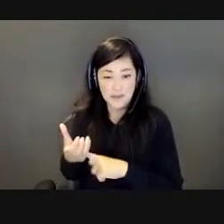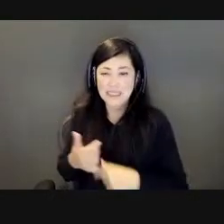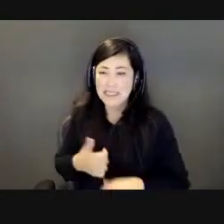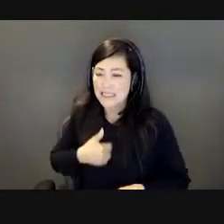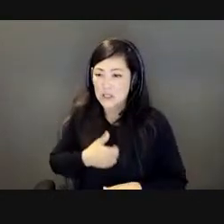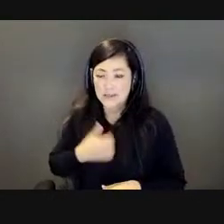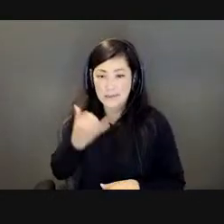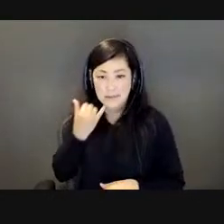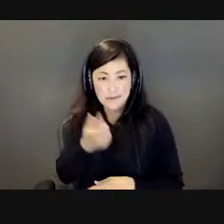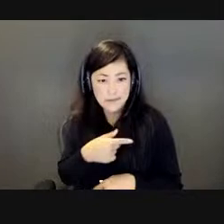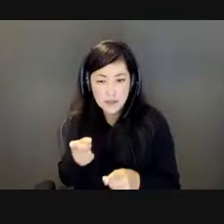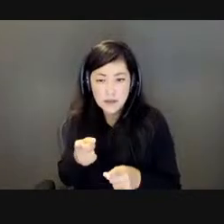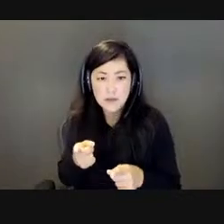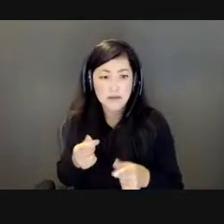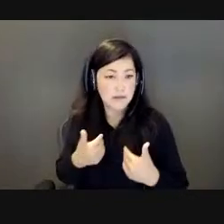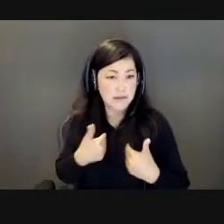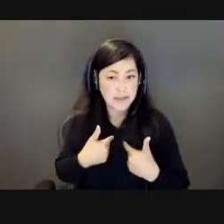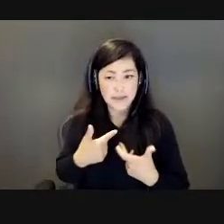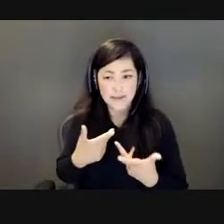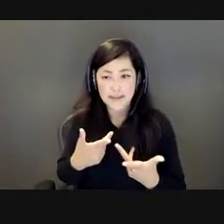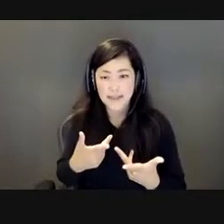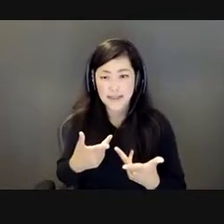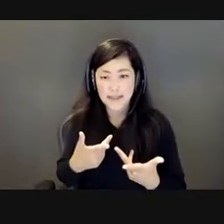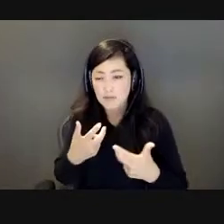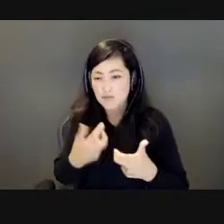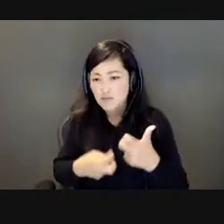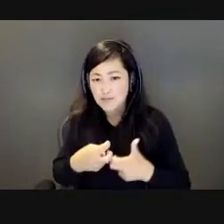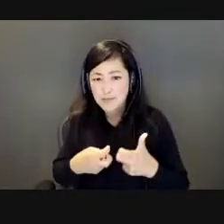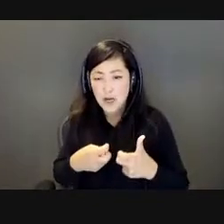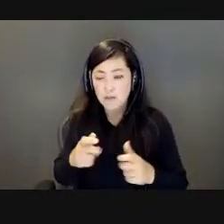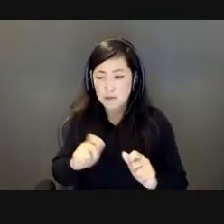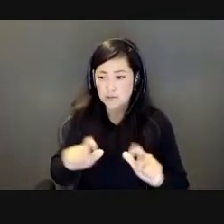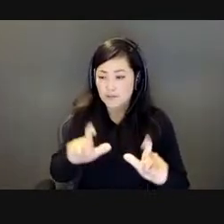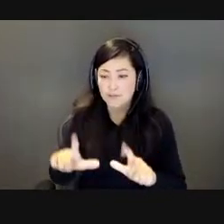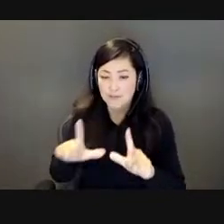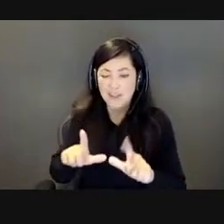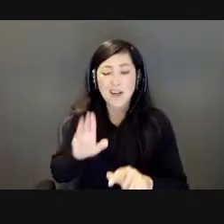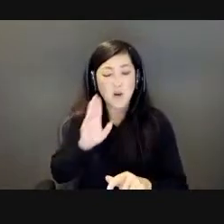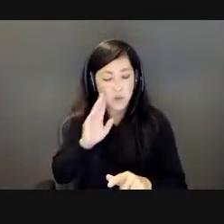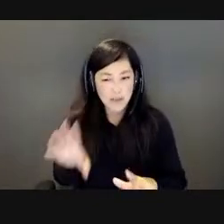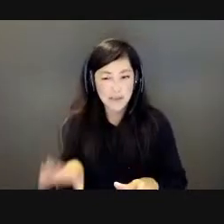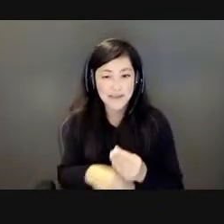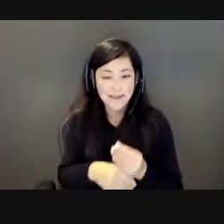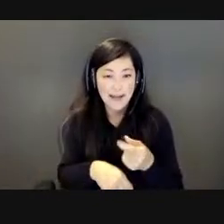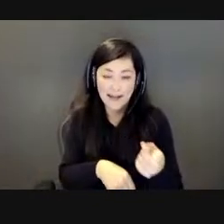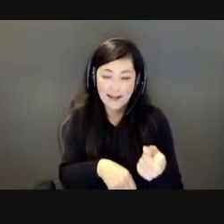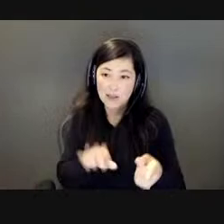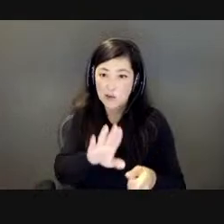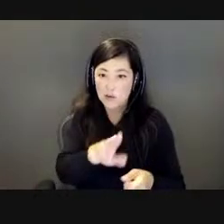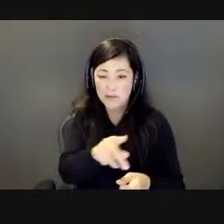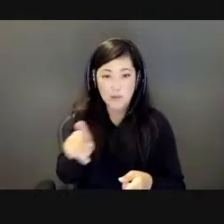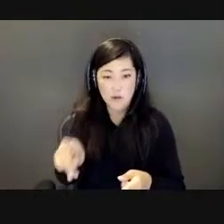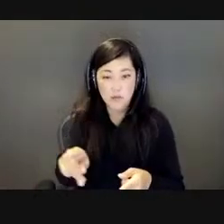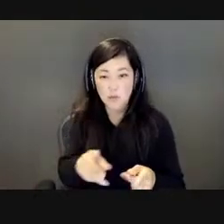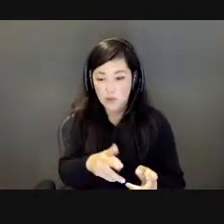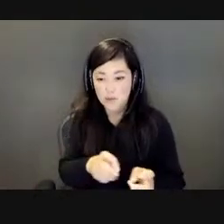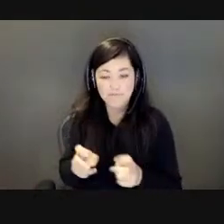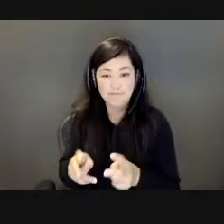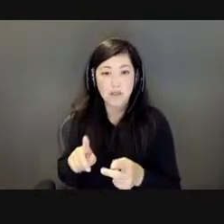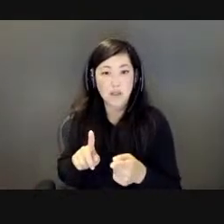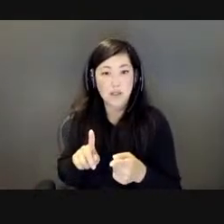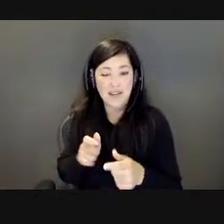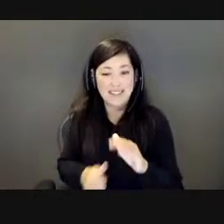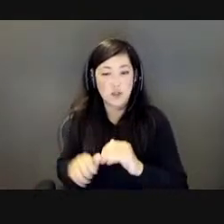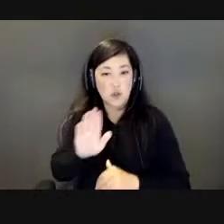any issues seeing this slideshow. We will post a link to the PowerPoint on our website underneath Haley's bio. And we're also